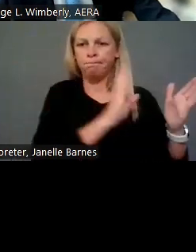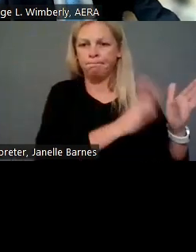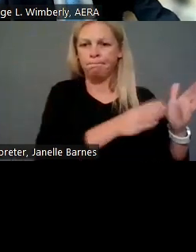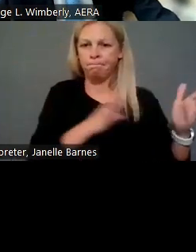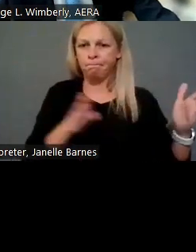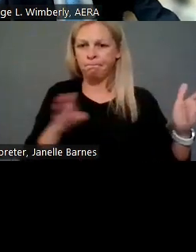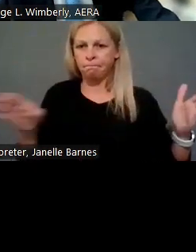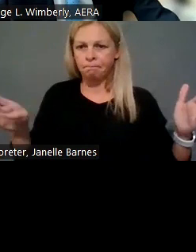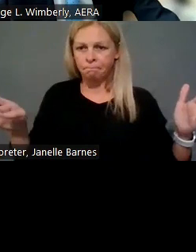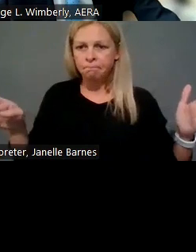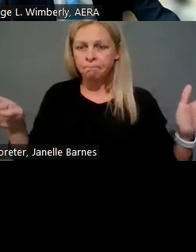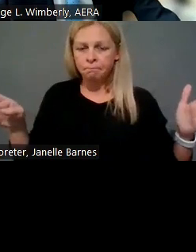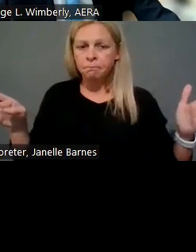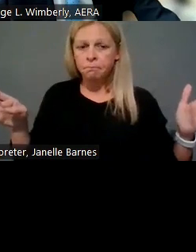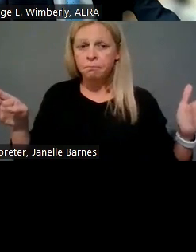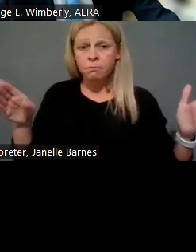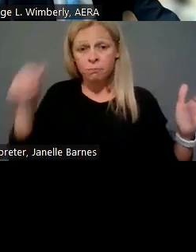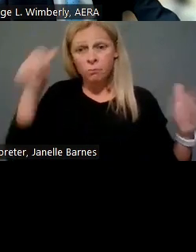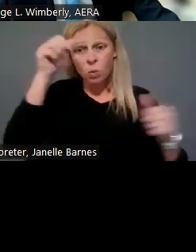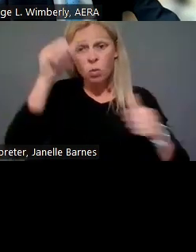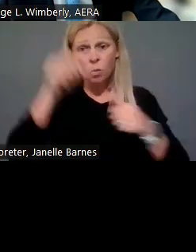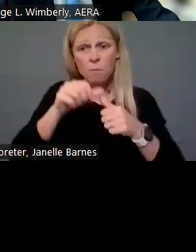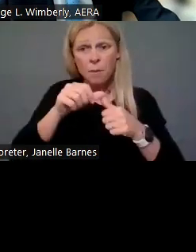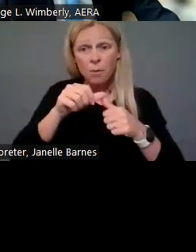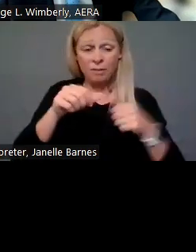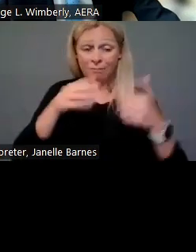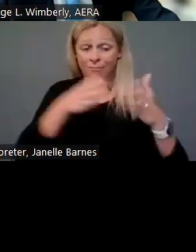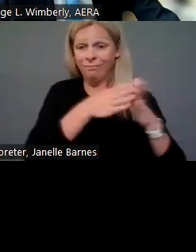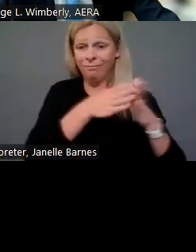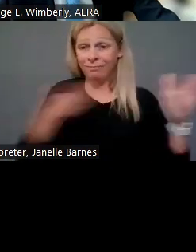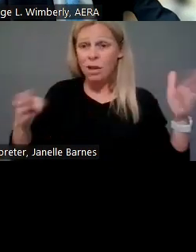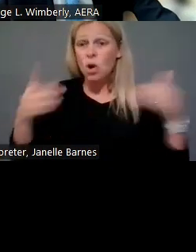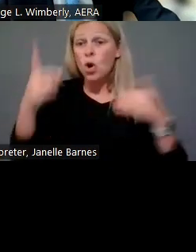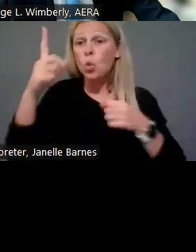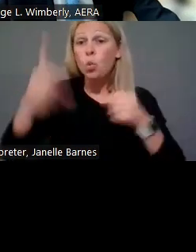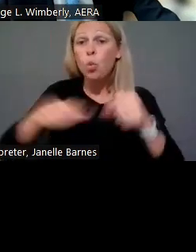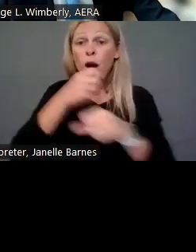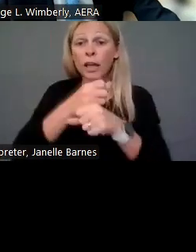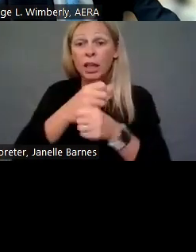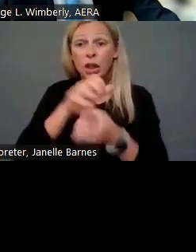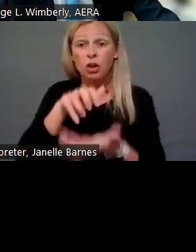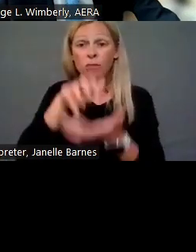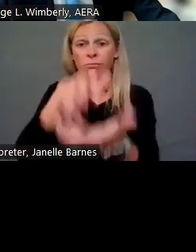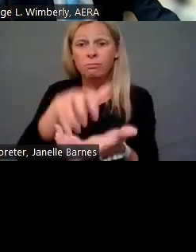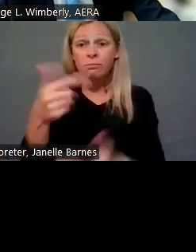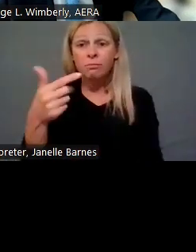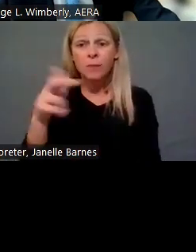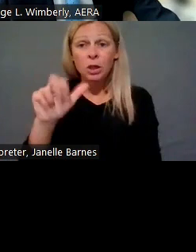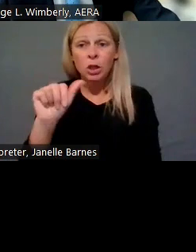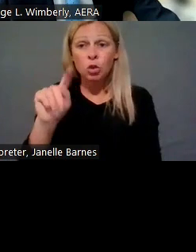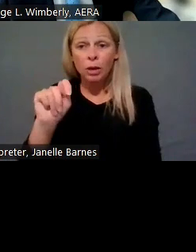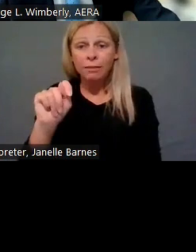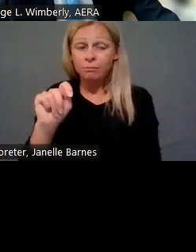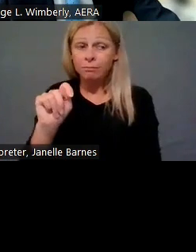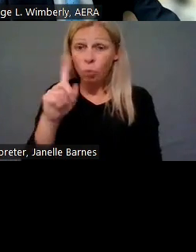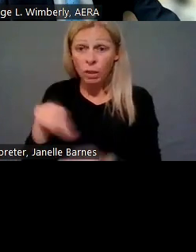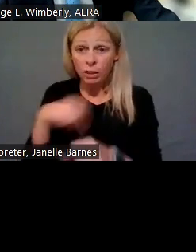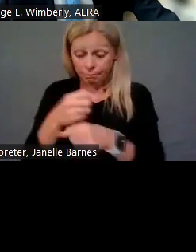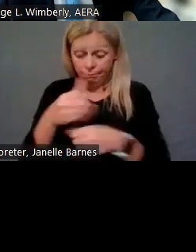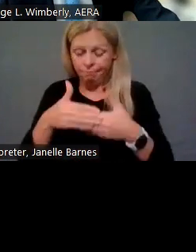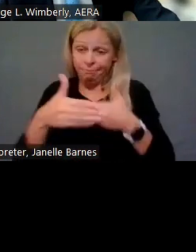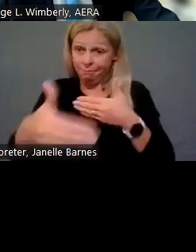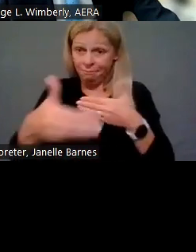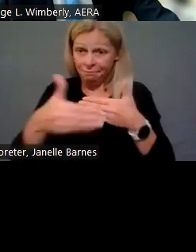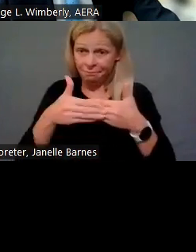Again, keeping in mind that this is a 1-year write-up grant, and so we really want to know, kind of get an idea of